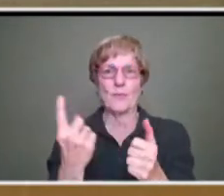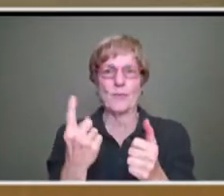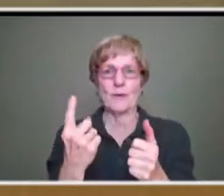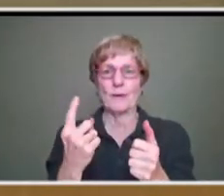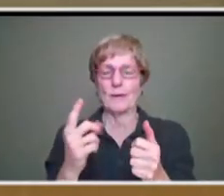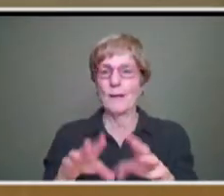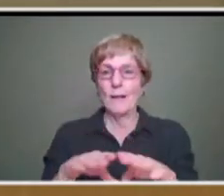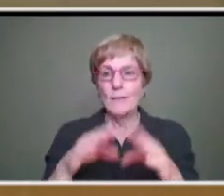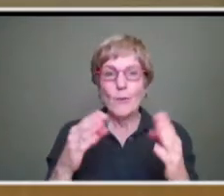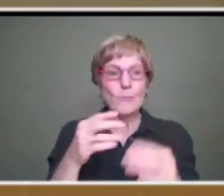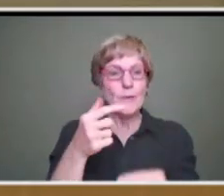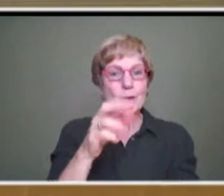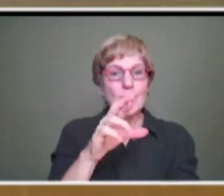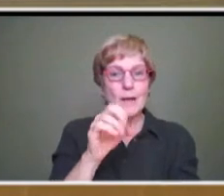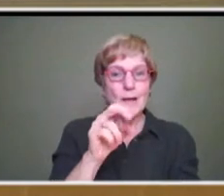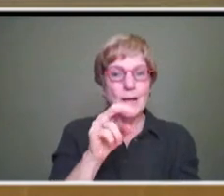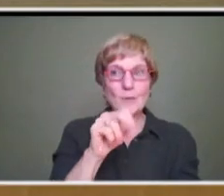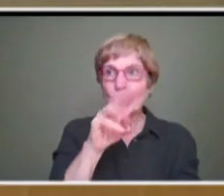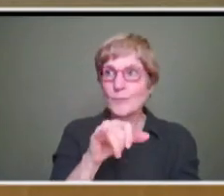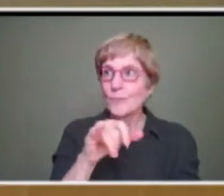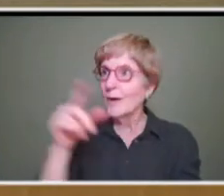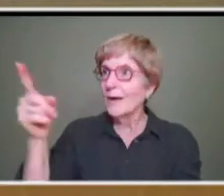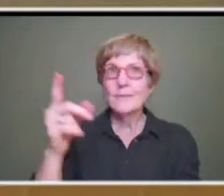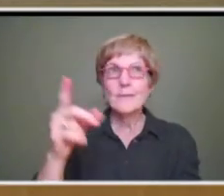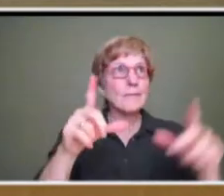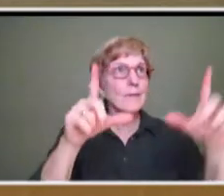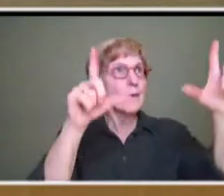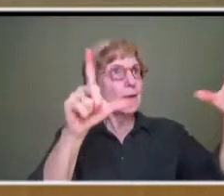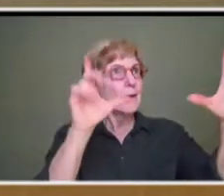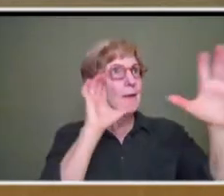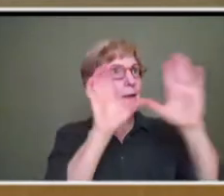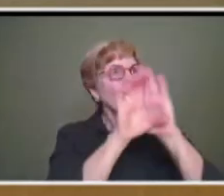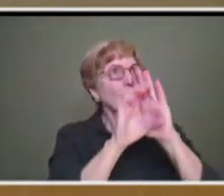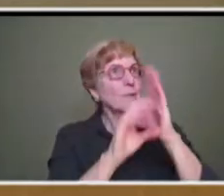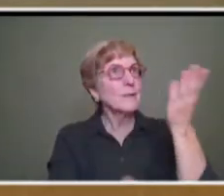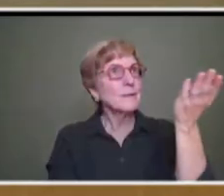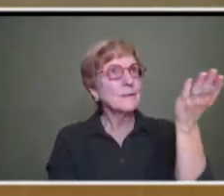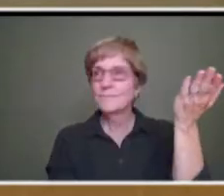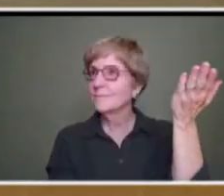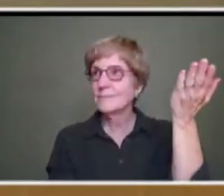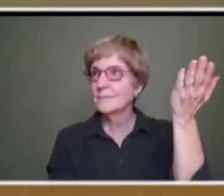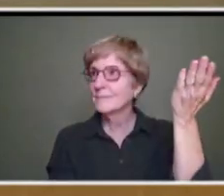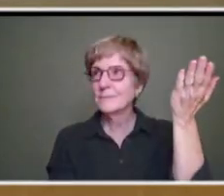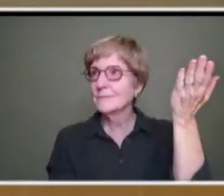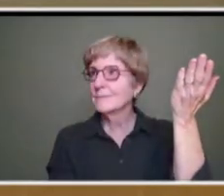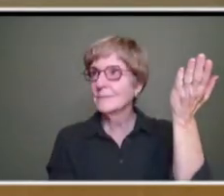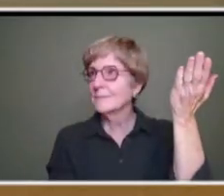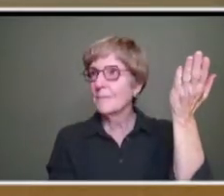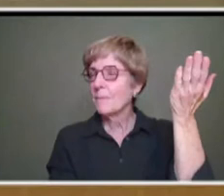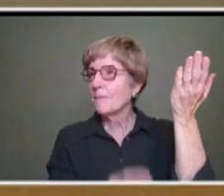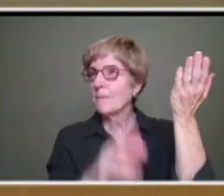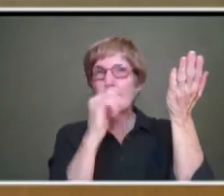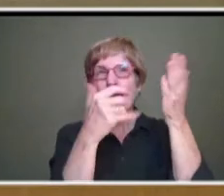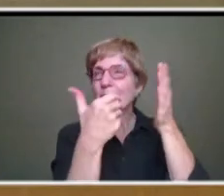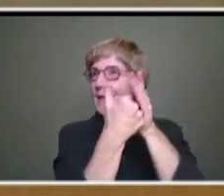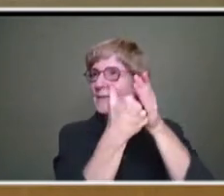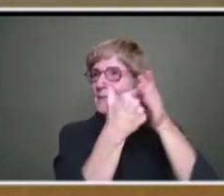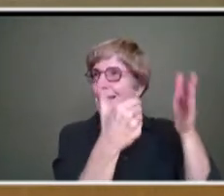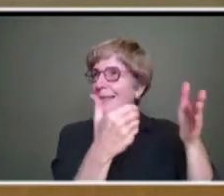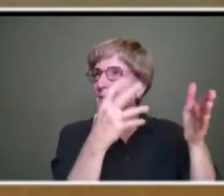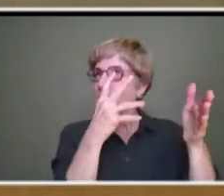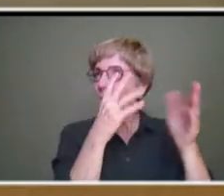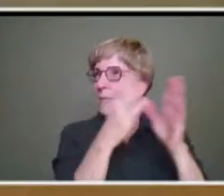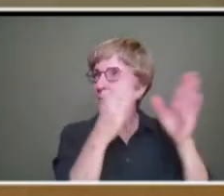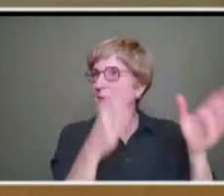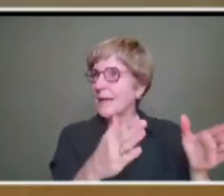Greenway that they put up on the screen is actually smack dab next to my mom's house the